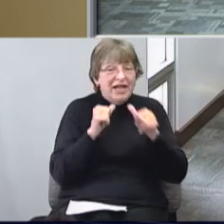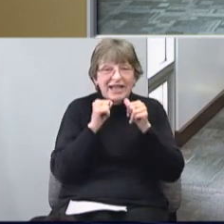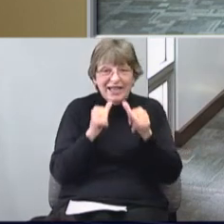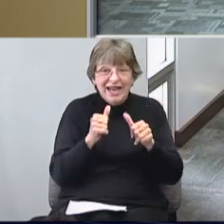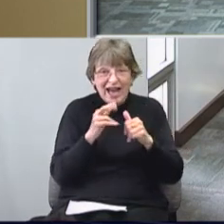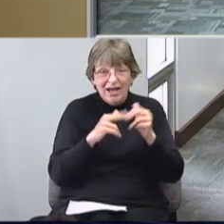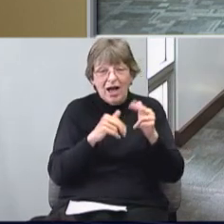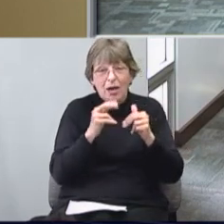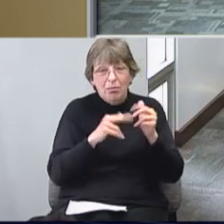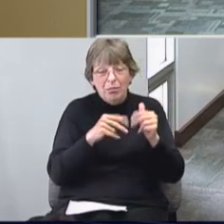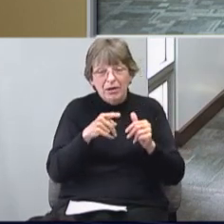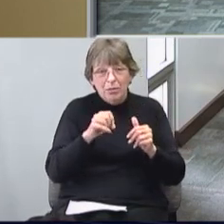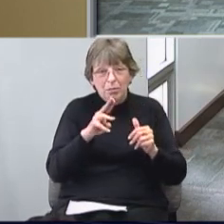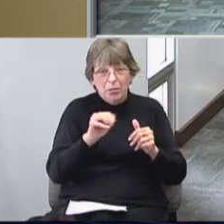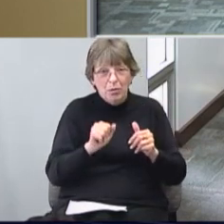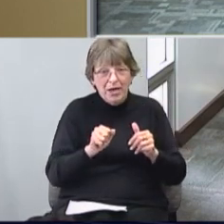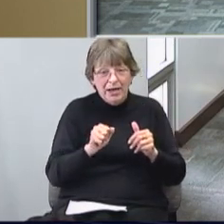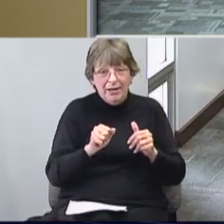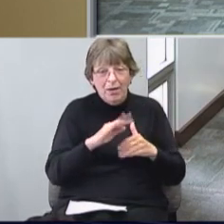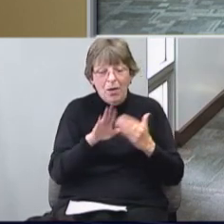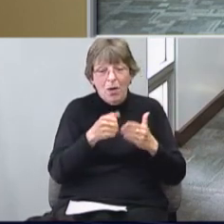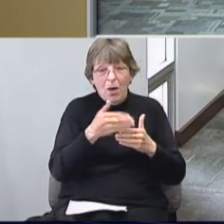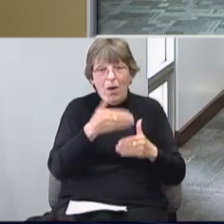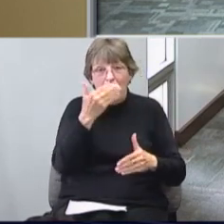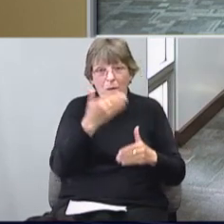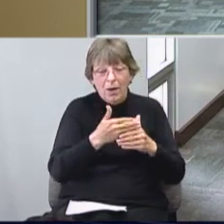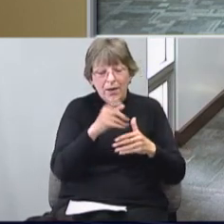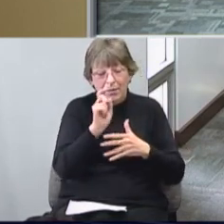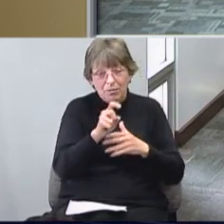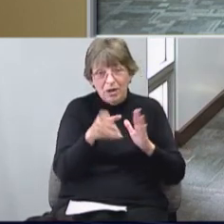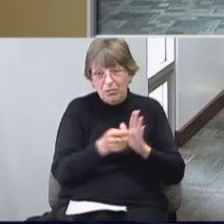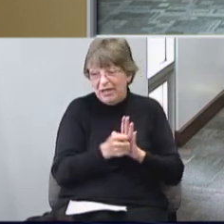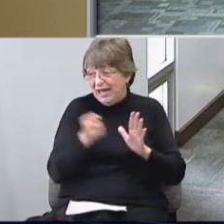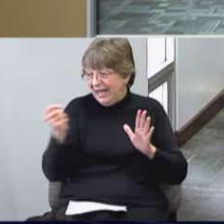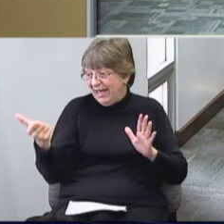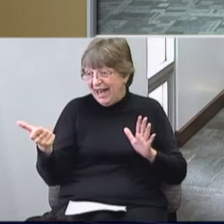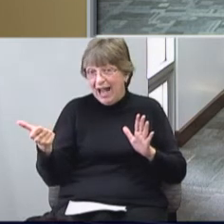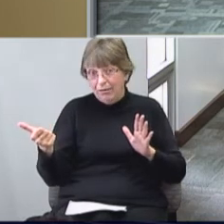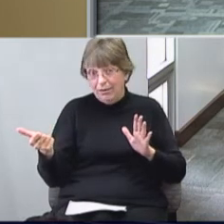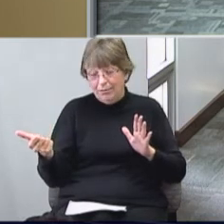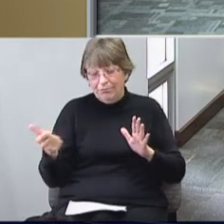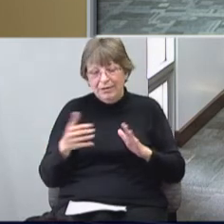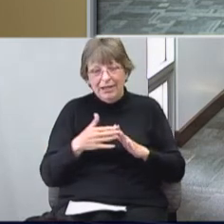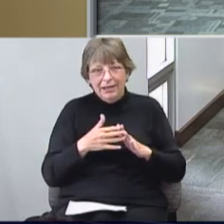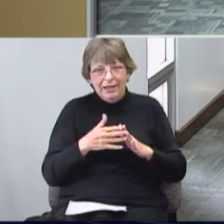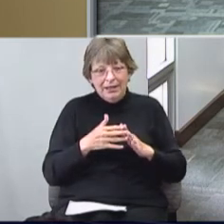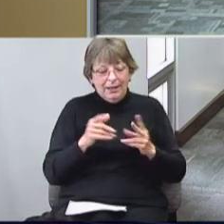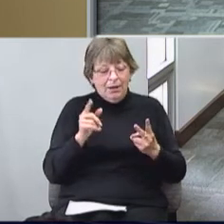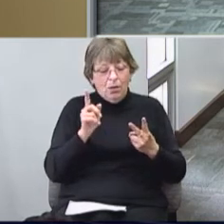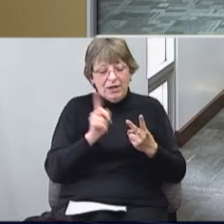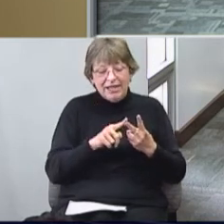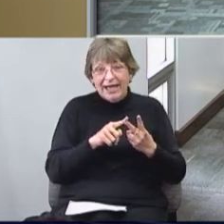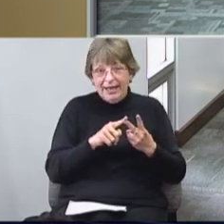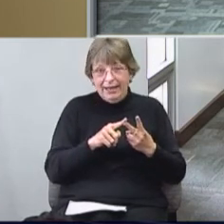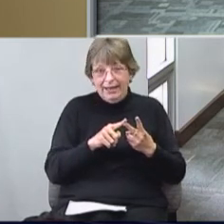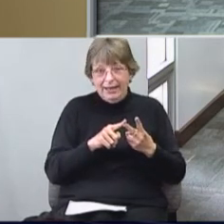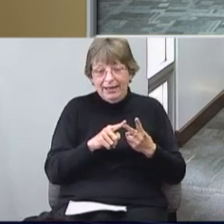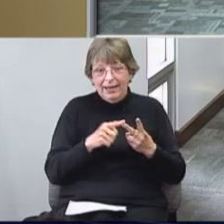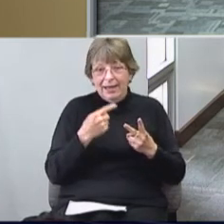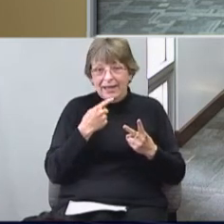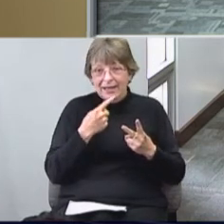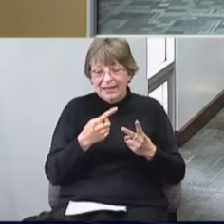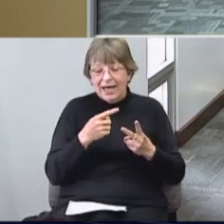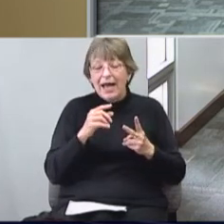building permit. He'd have to remove all those windows, go back through the process. Or the other alternative is grant the appeal of the